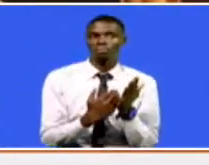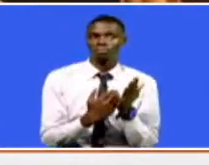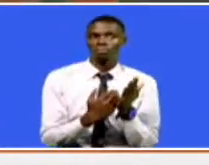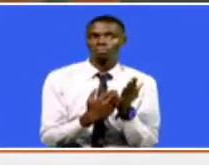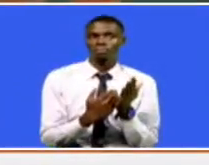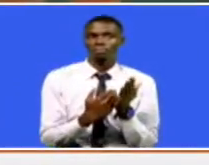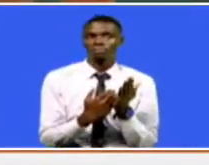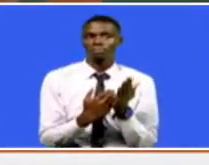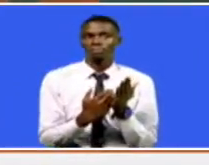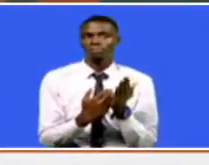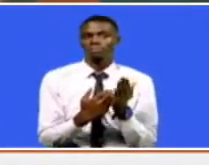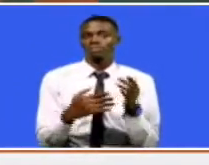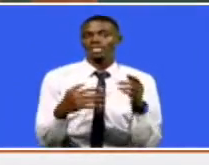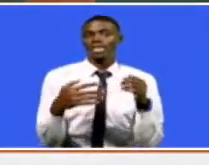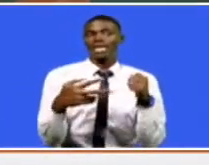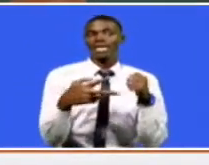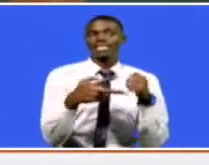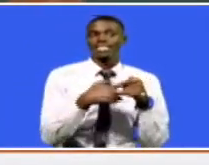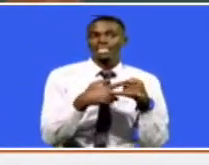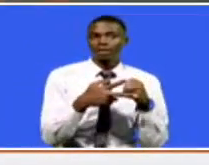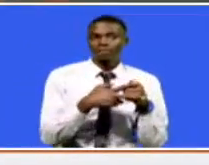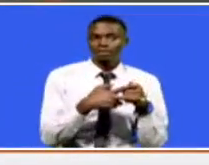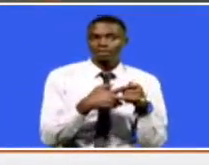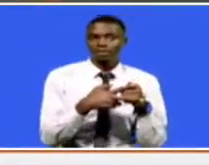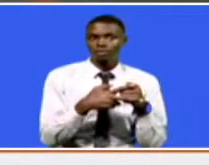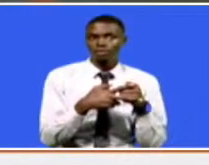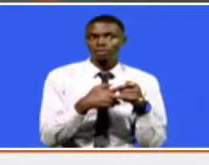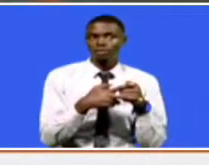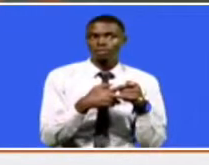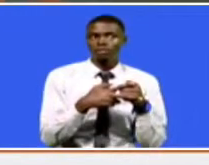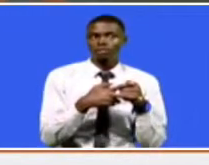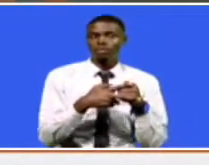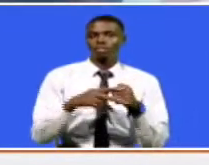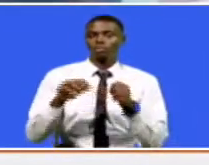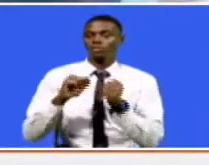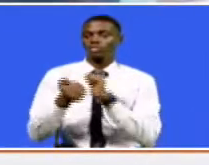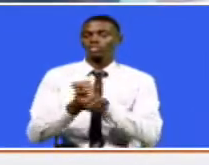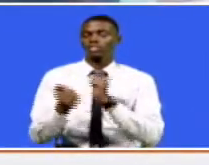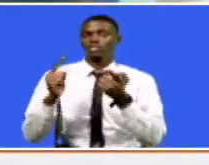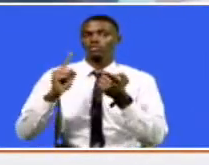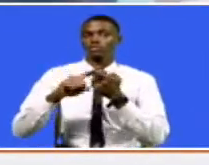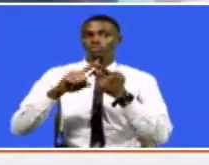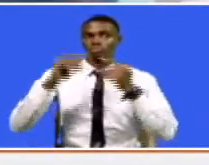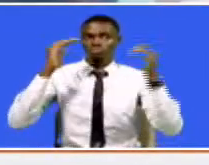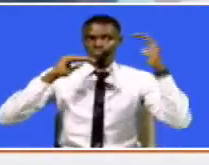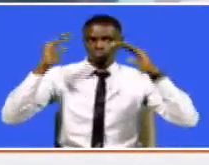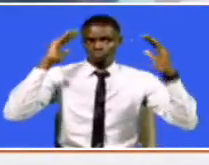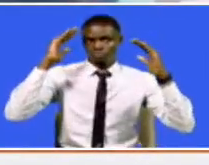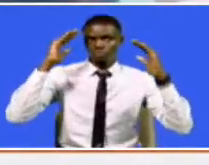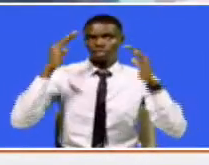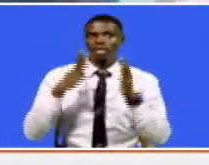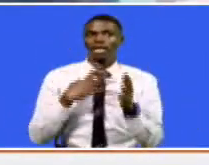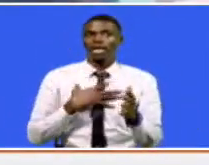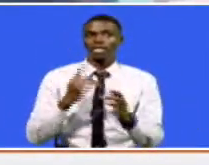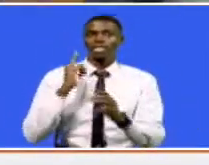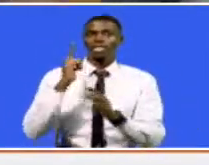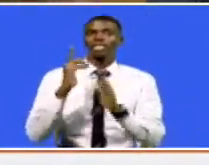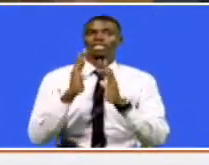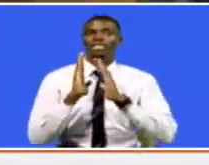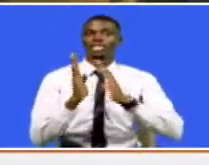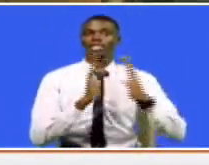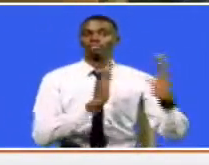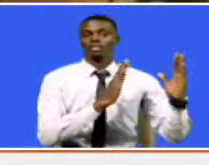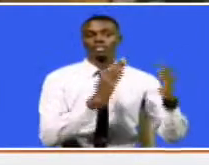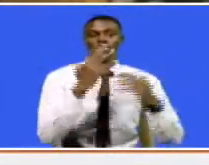we call them. The seven decks on the ship have been converted to fit a school. For example, deck 5 is now a library fitted with